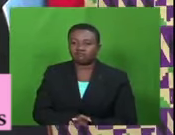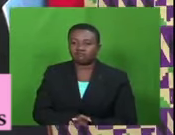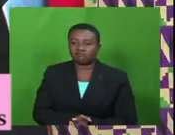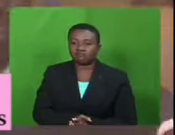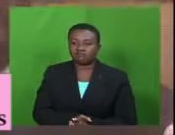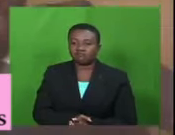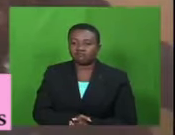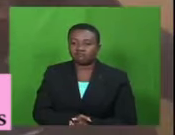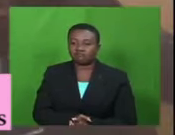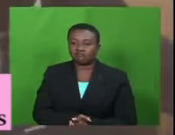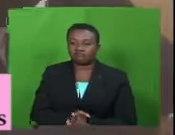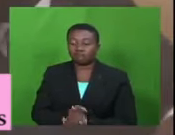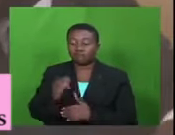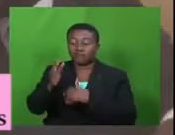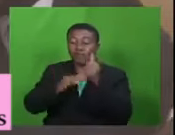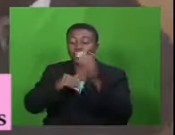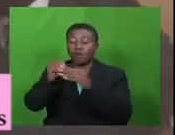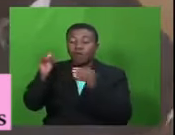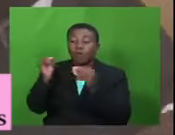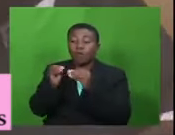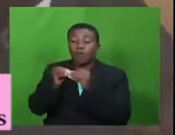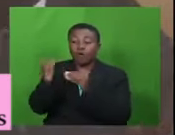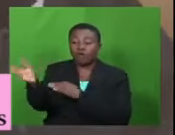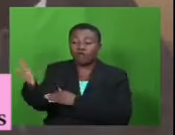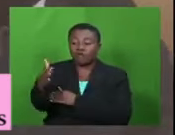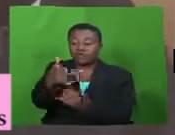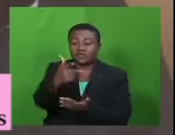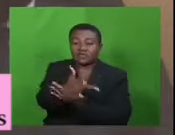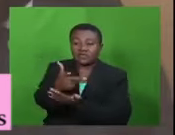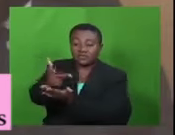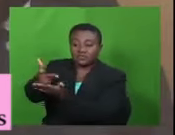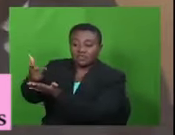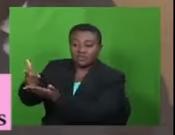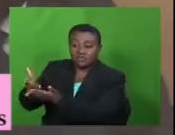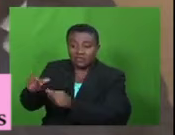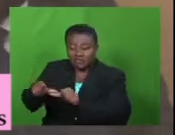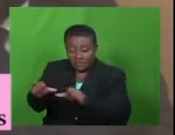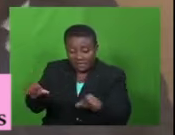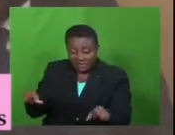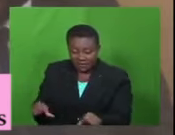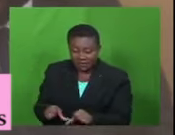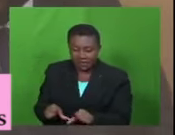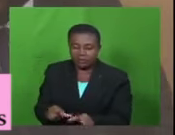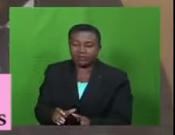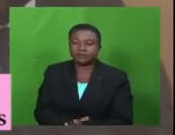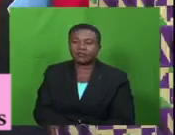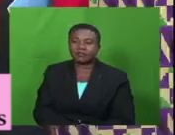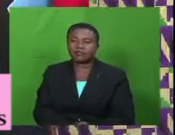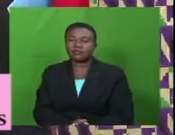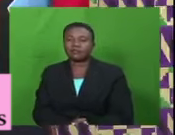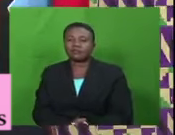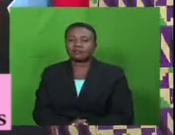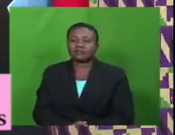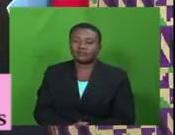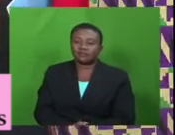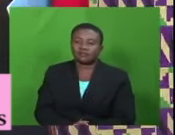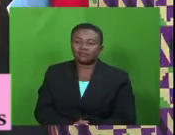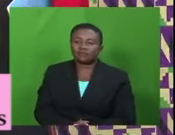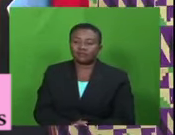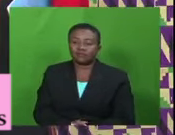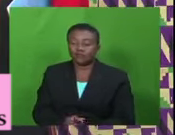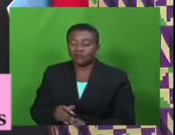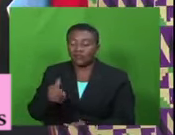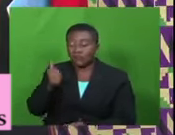Constructed more fish landing sites than any other government in the Fourth Republic. Established Africa's